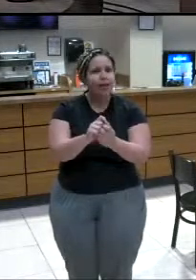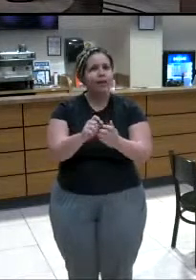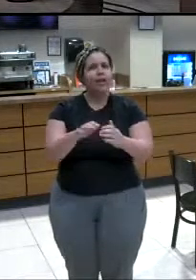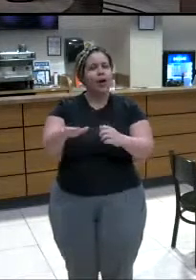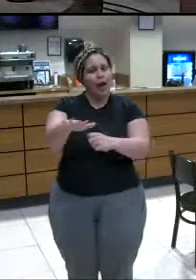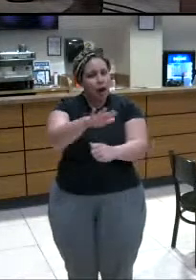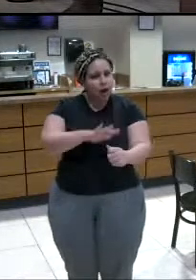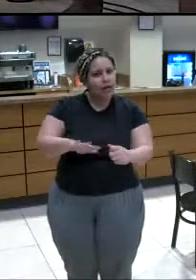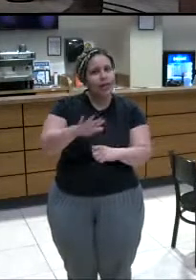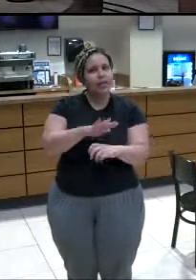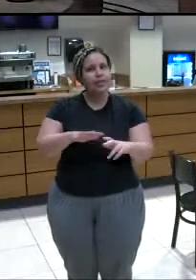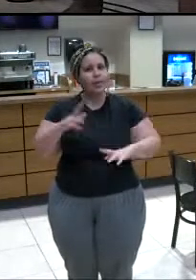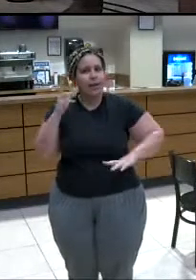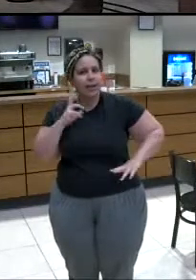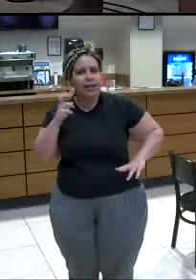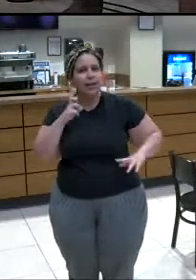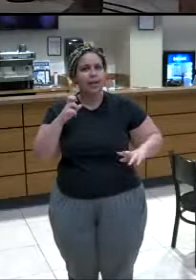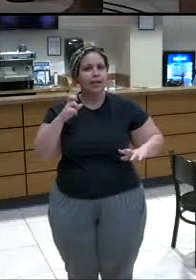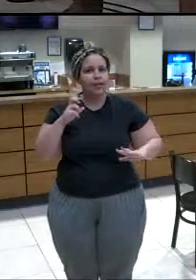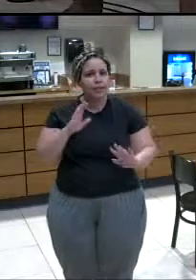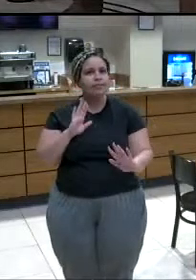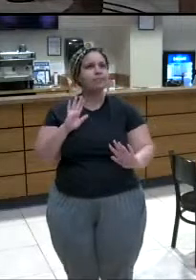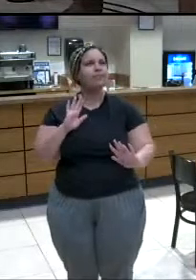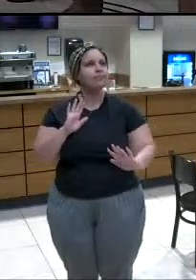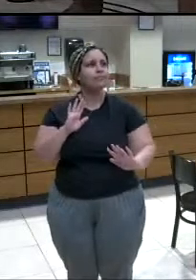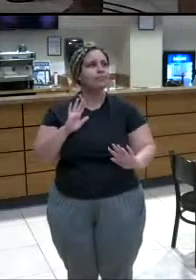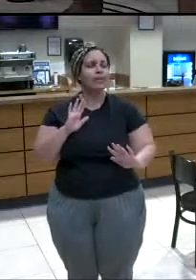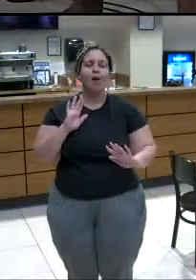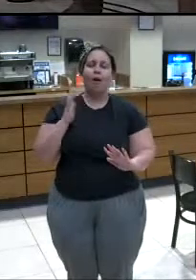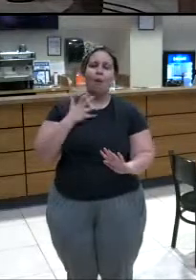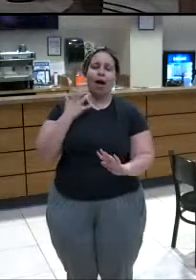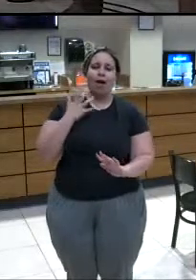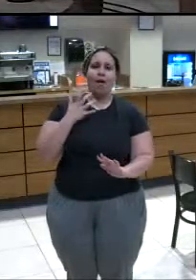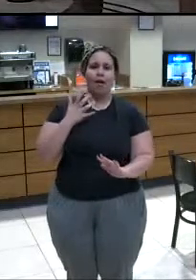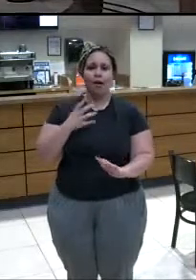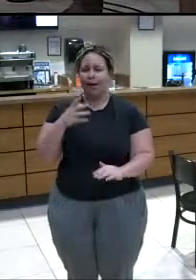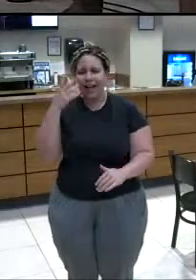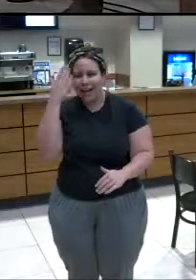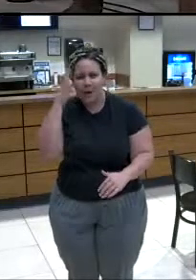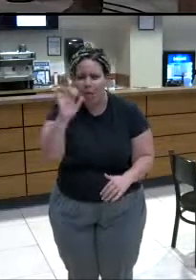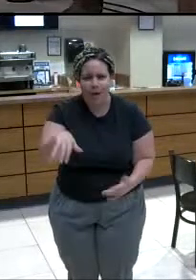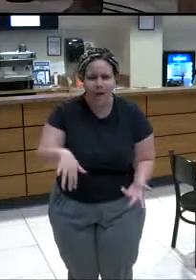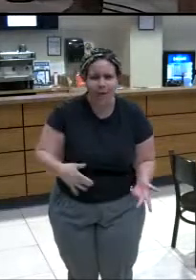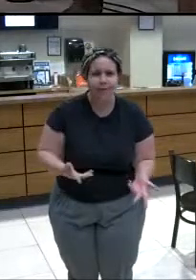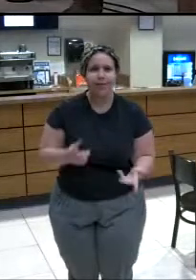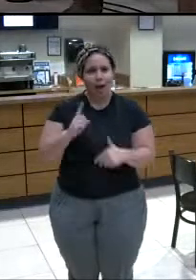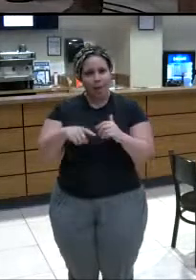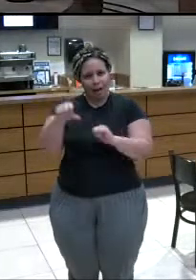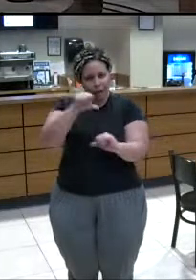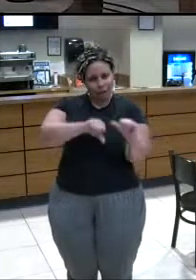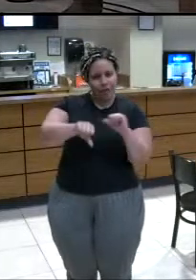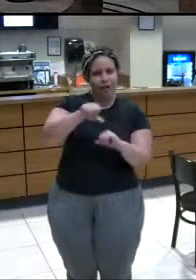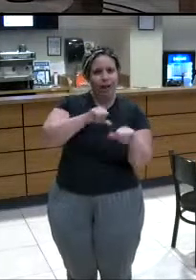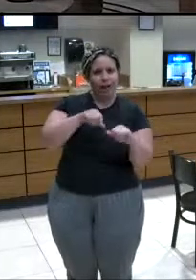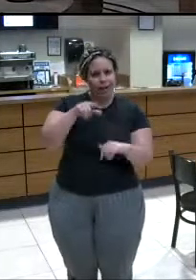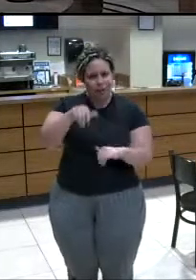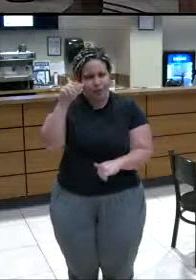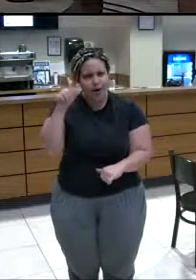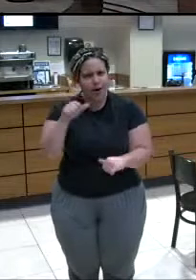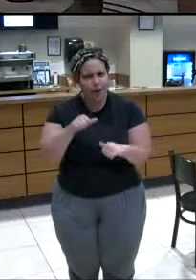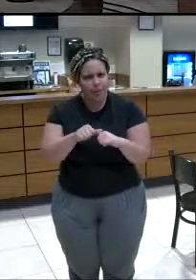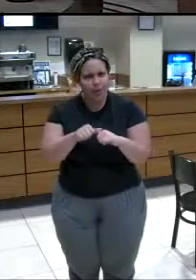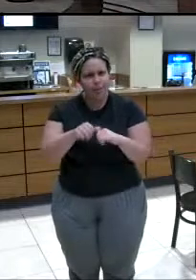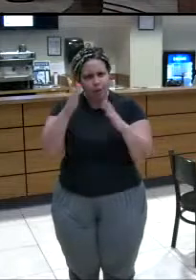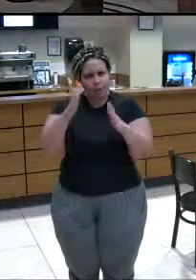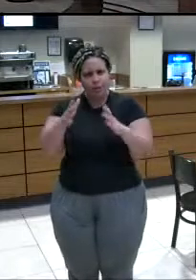Places probably where your ears perk up when that comes up at a meeting. So thank you. Do you remember who you passed it